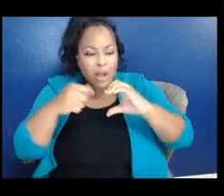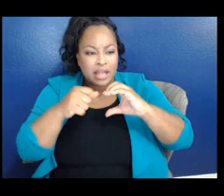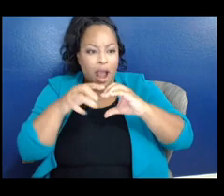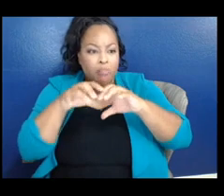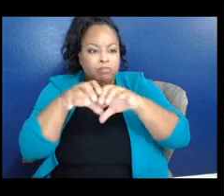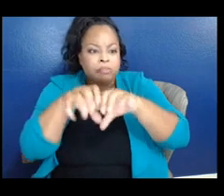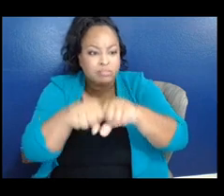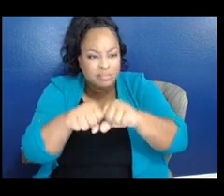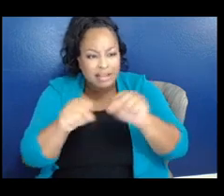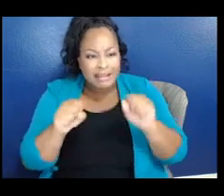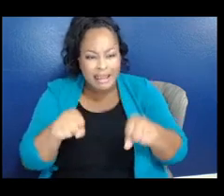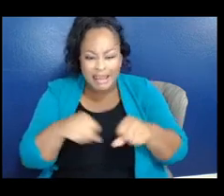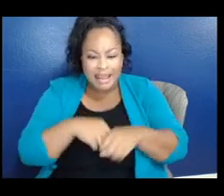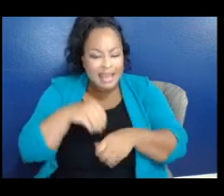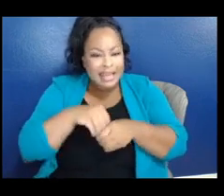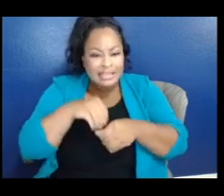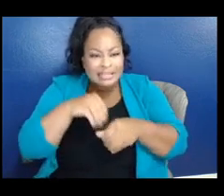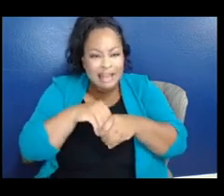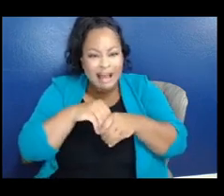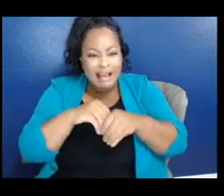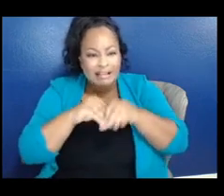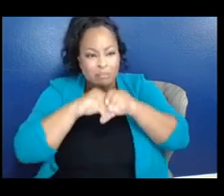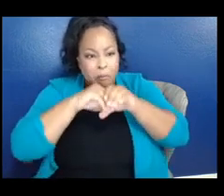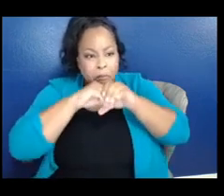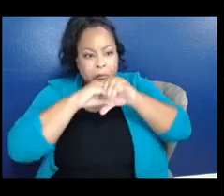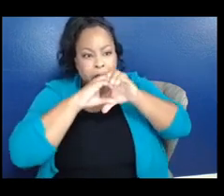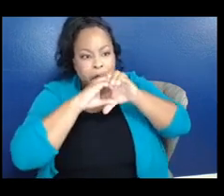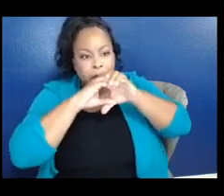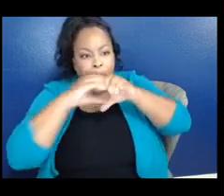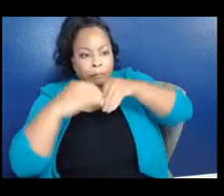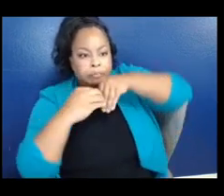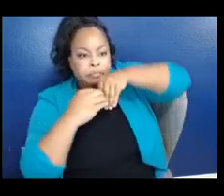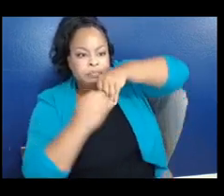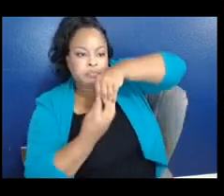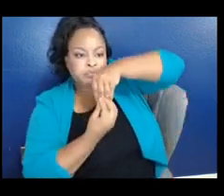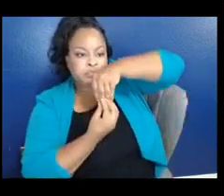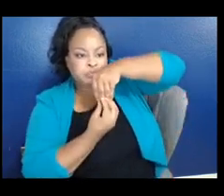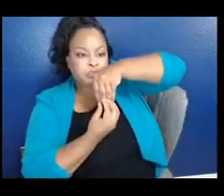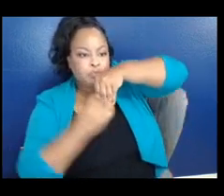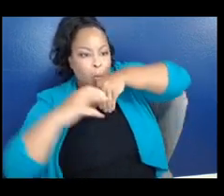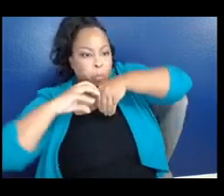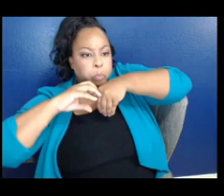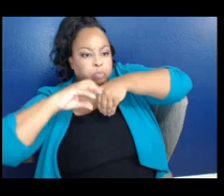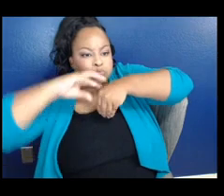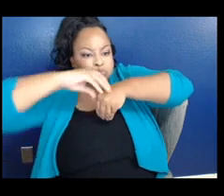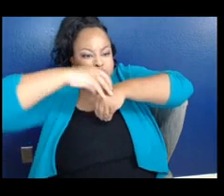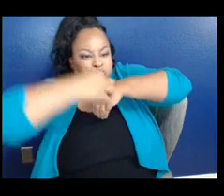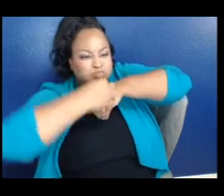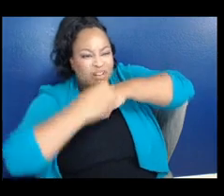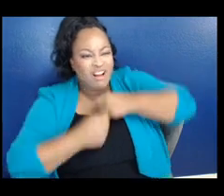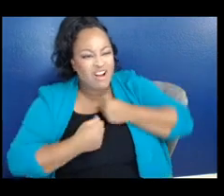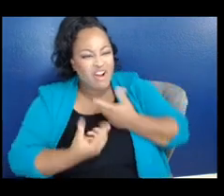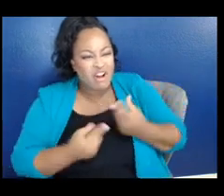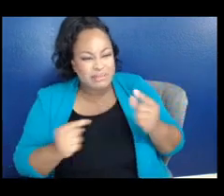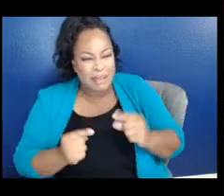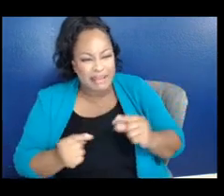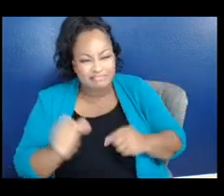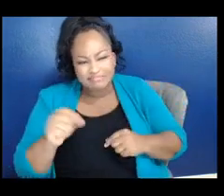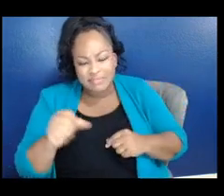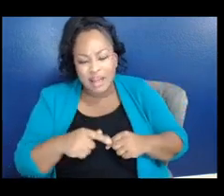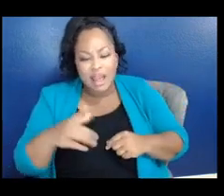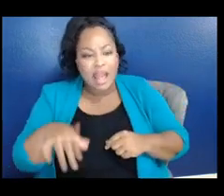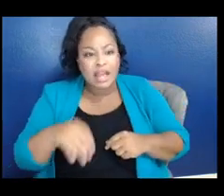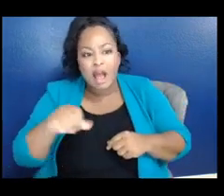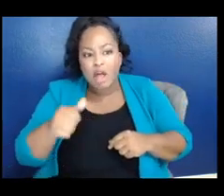extremely invasive. They can be inside of the cavity like that. They can be on the outside and kind of hanging off and twisting and causing pain. And like you